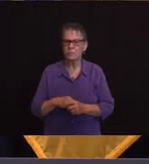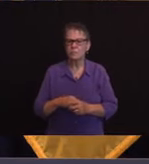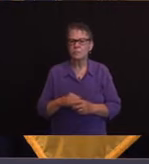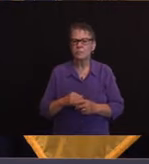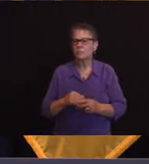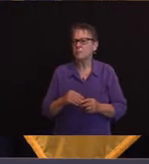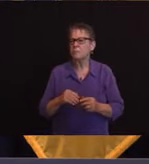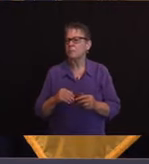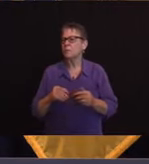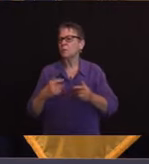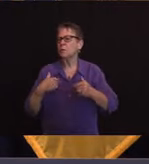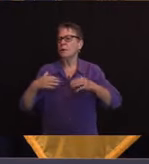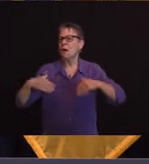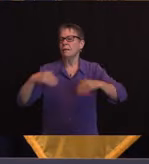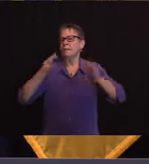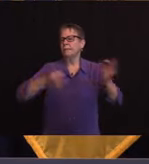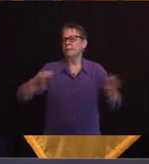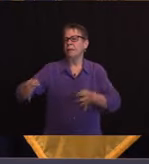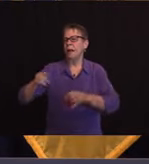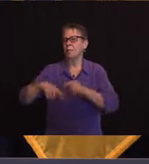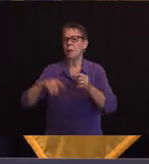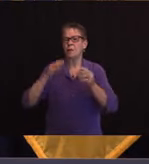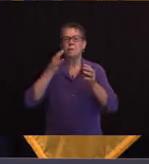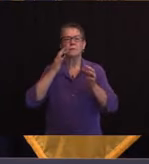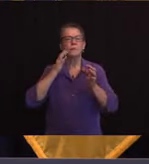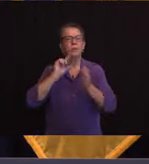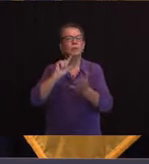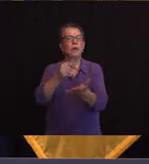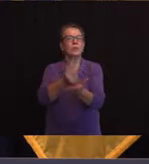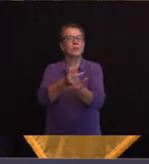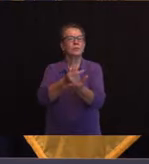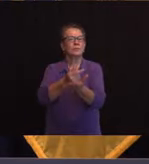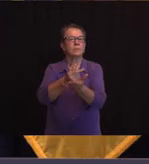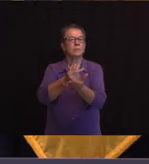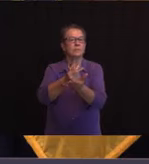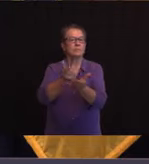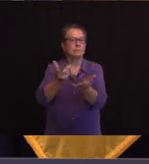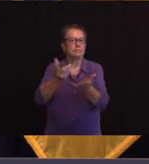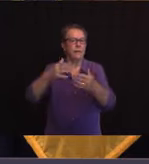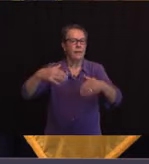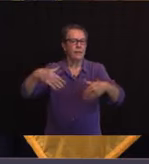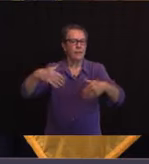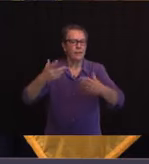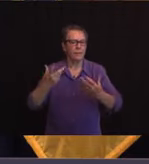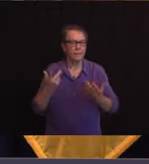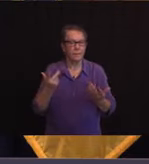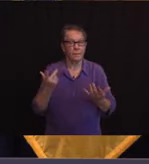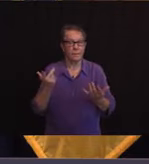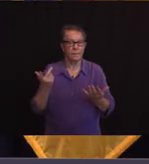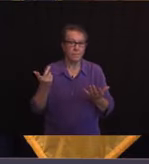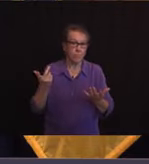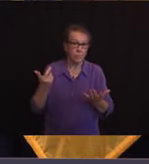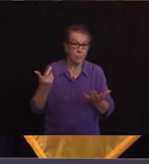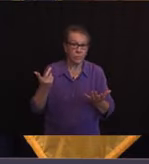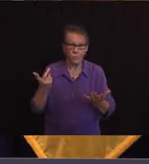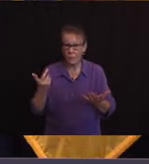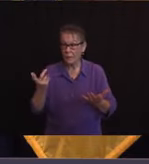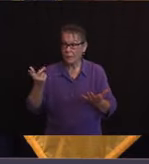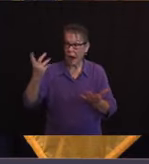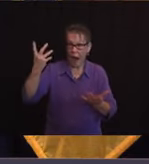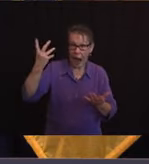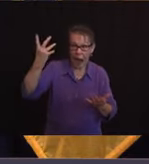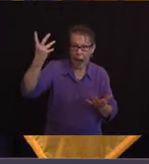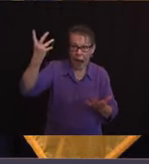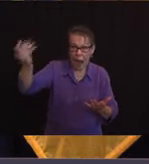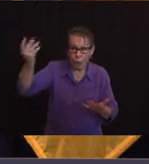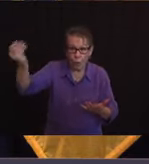we increased our outdoor gathering limits to 200 today. That should indicate, first of all, that will already encompass some